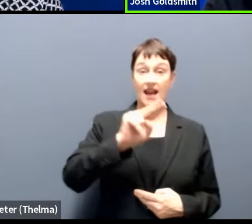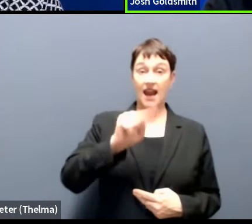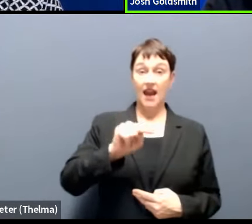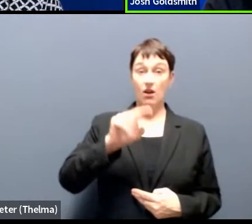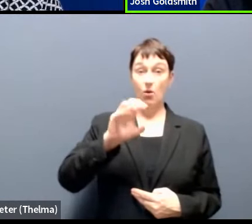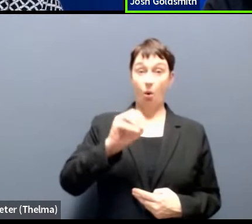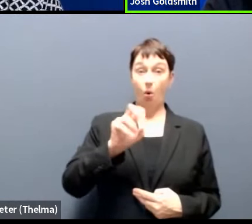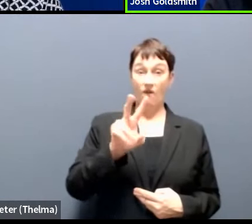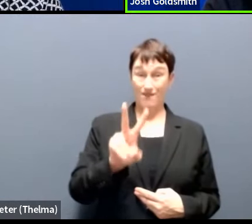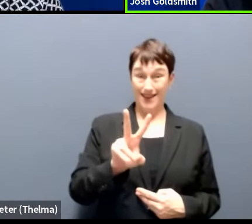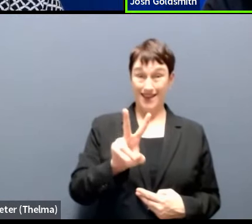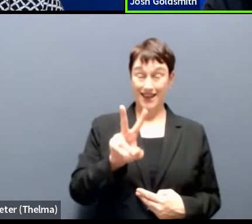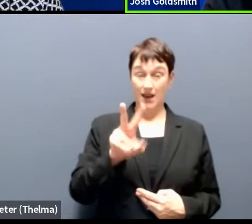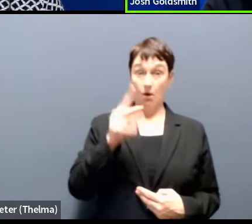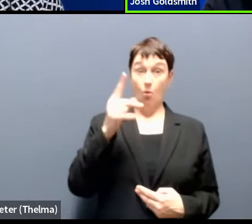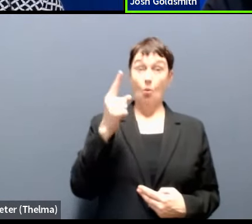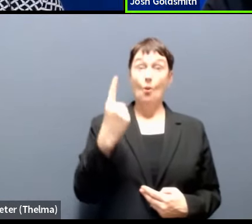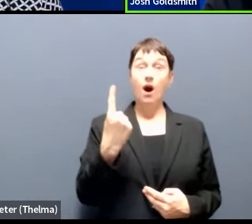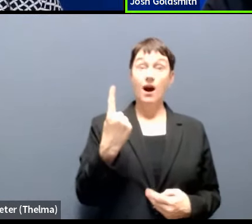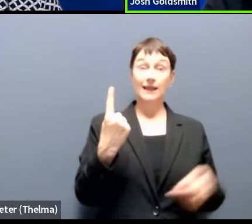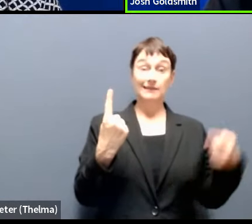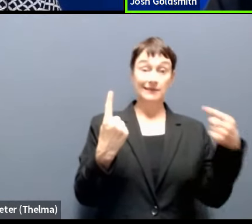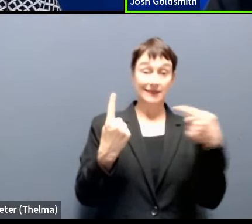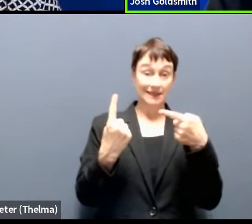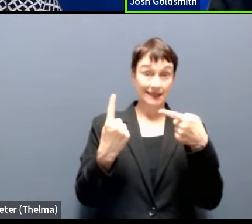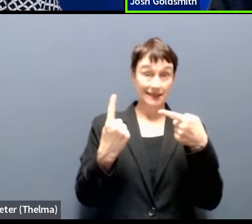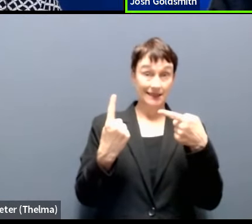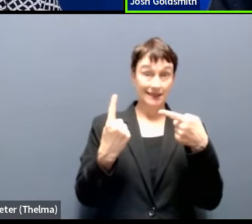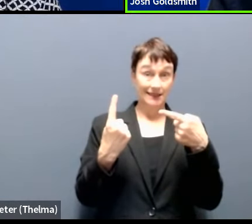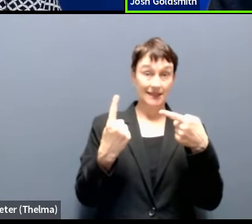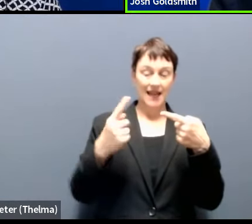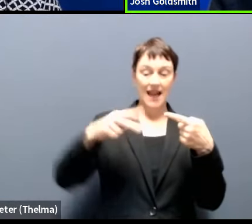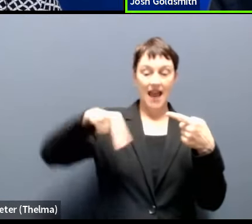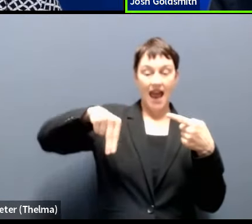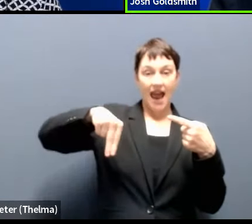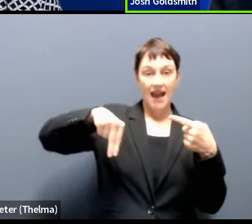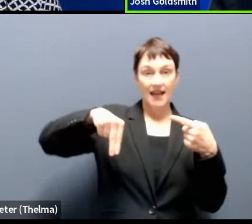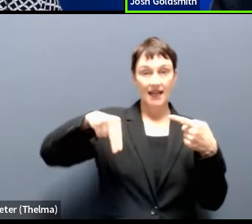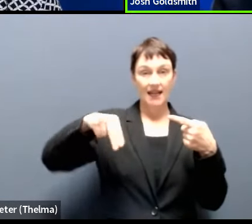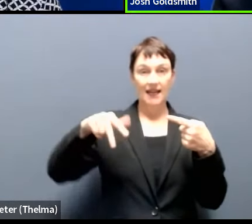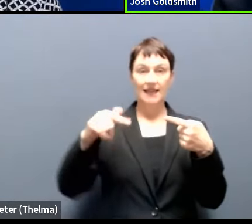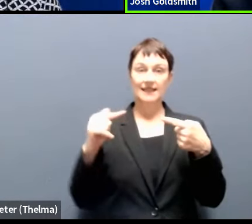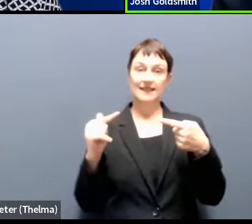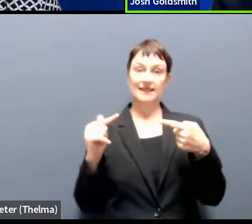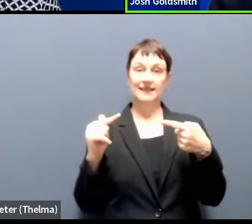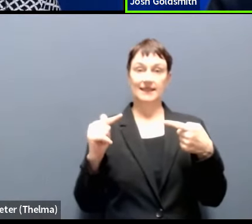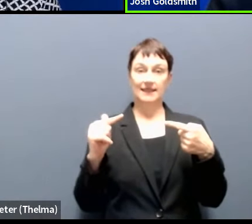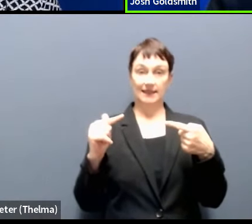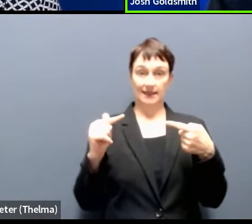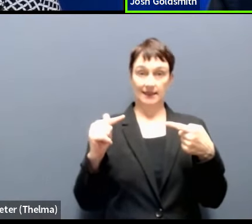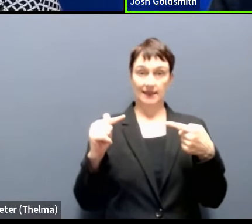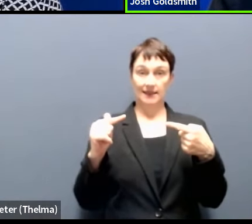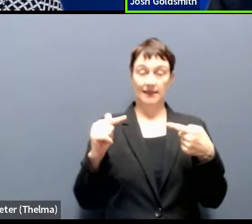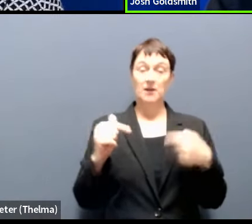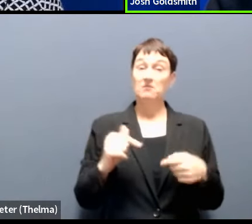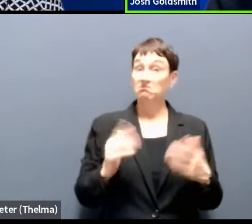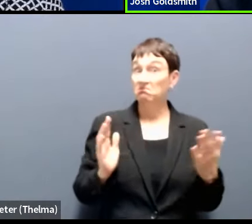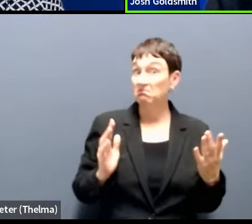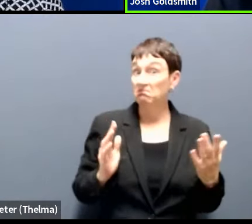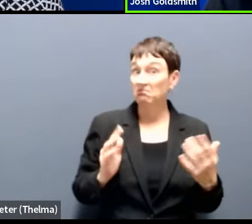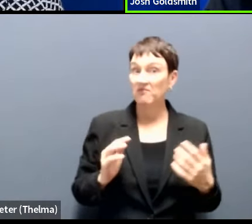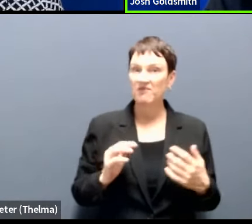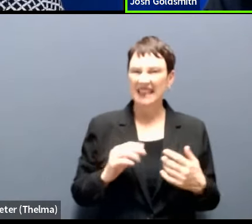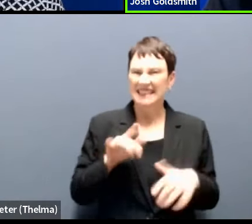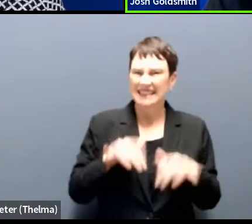the number 1, NT for innovation in interpreting. And that's it.